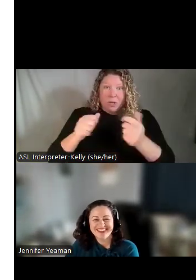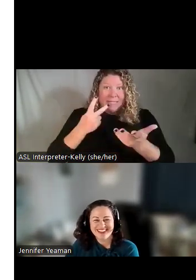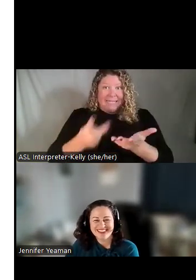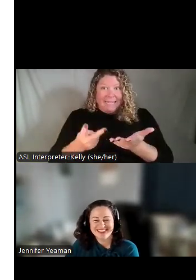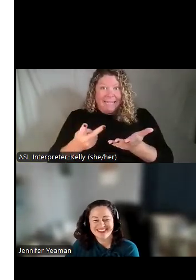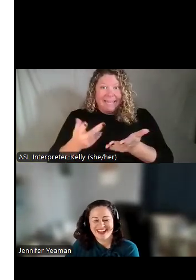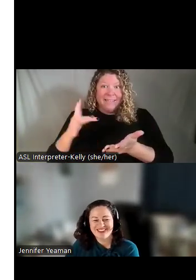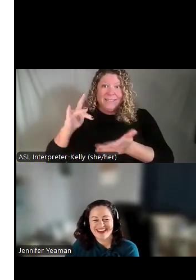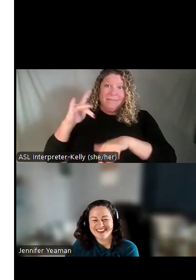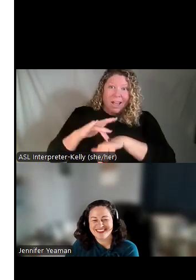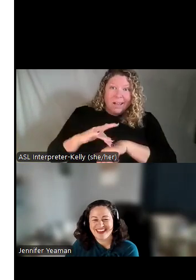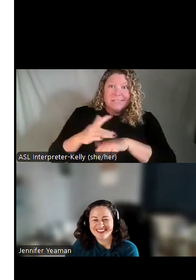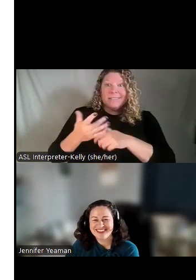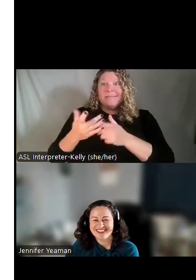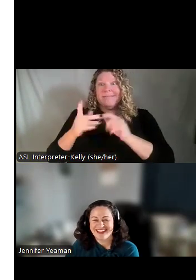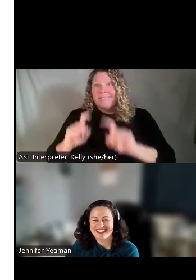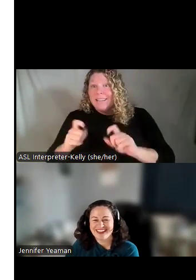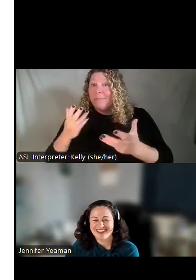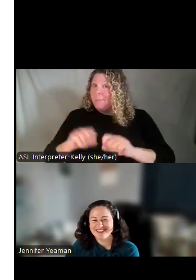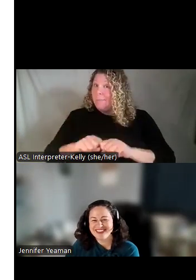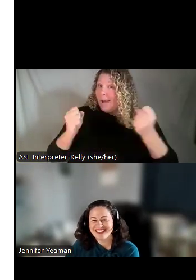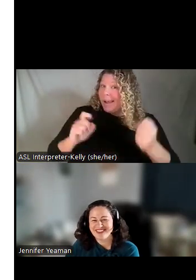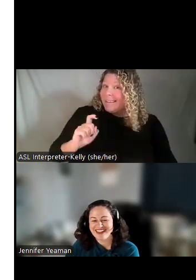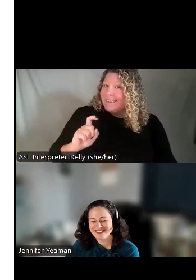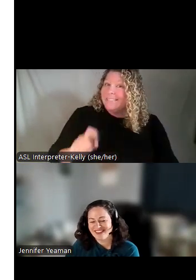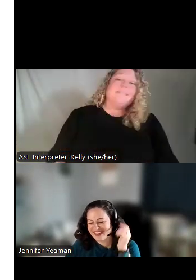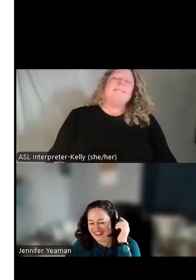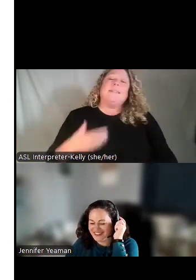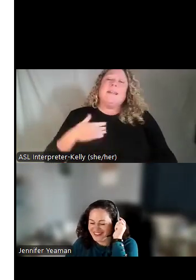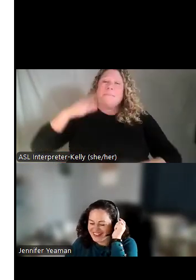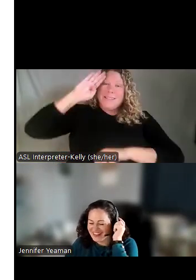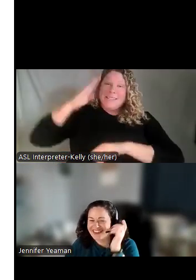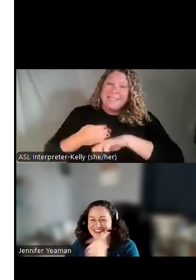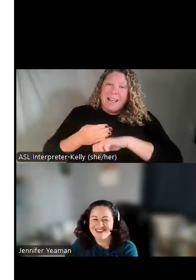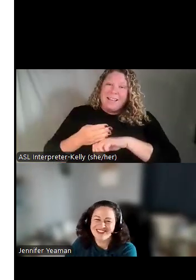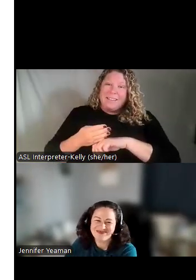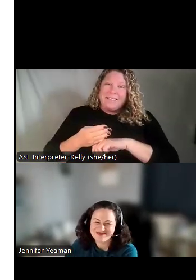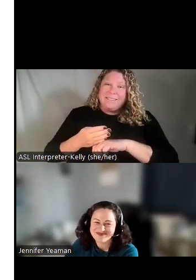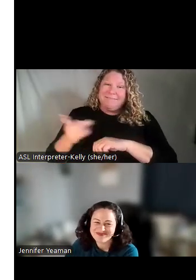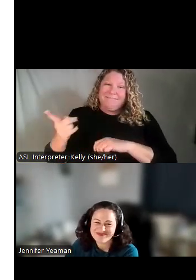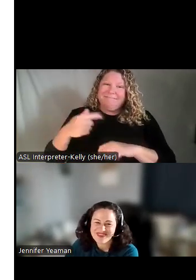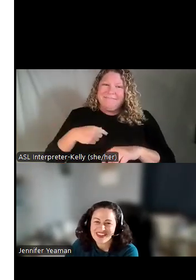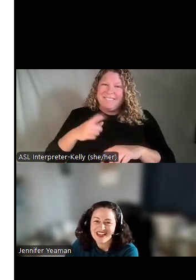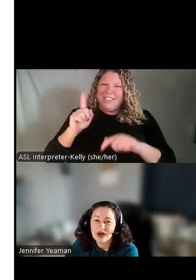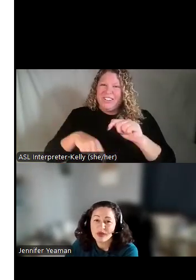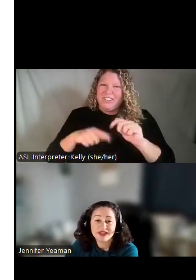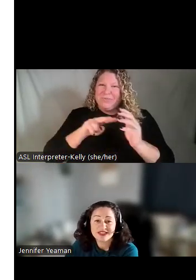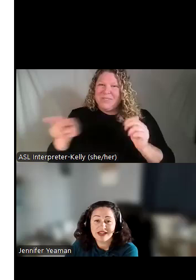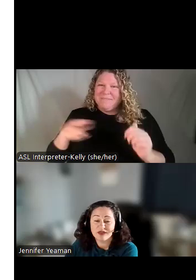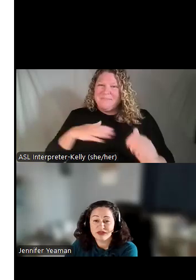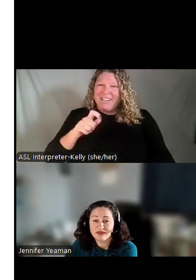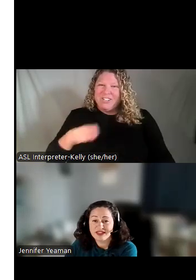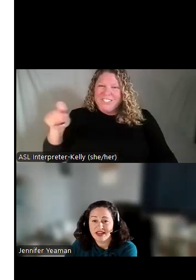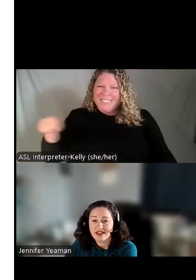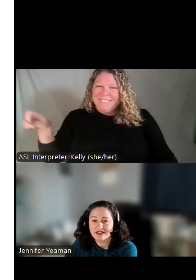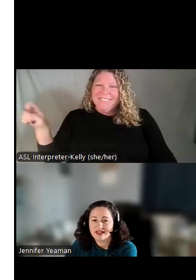touch, test, and break in some cases, like my son breaking my cursive. We